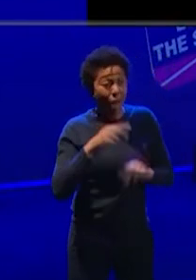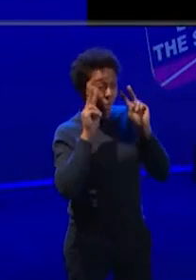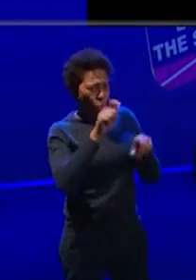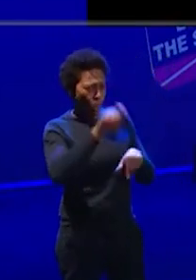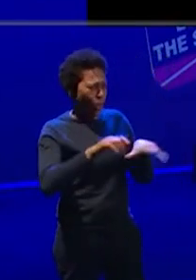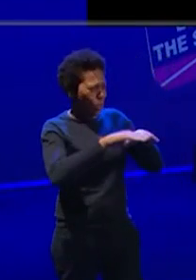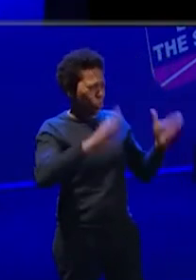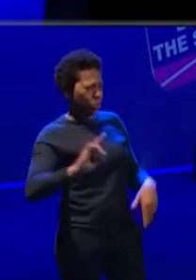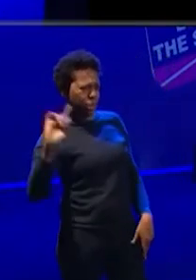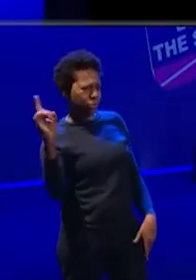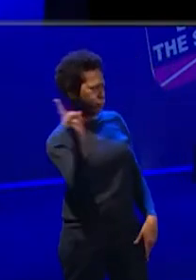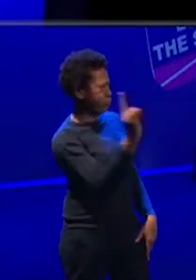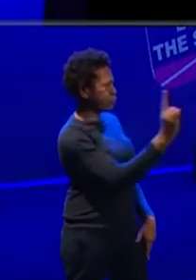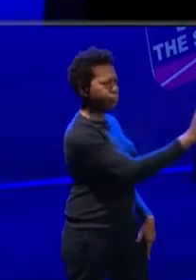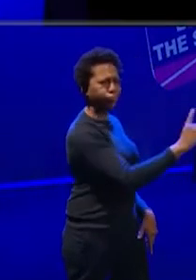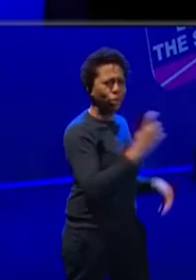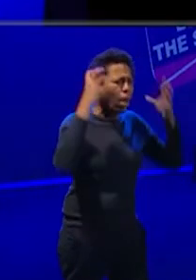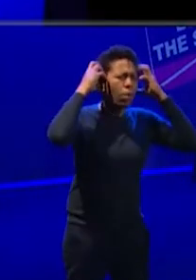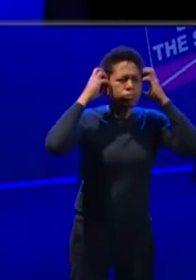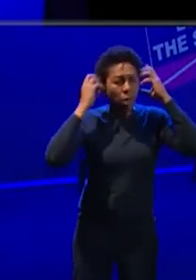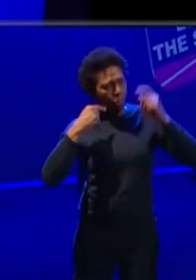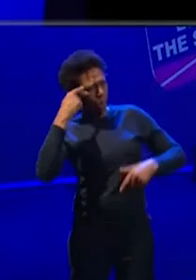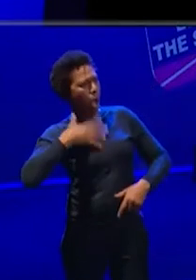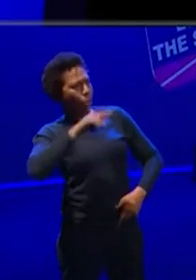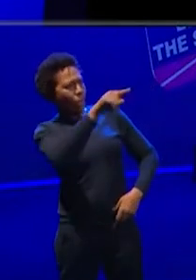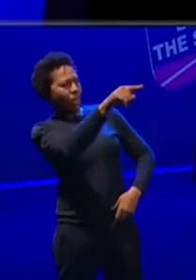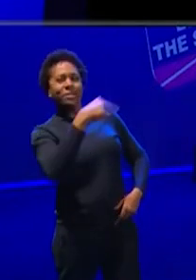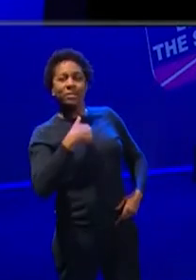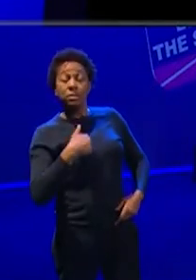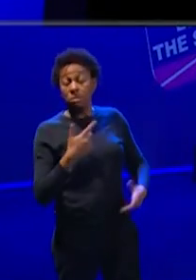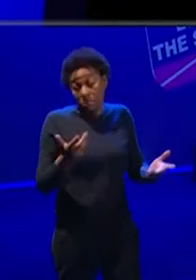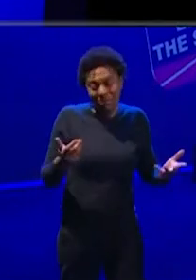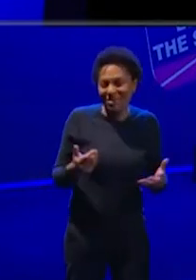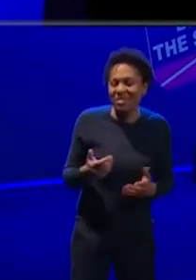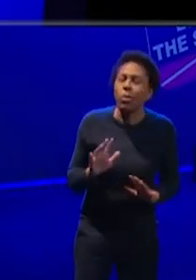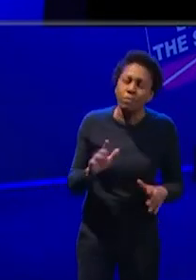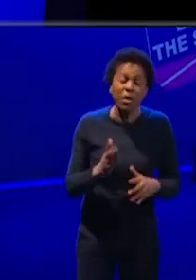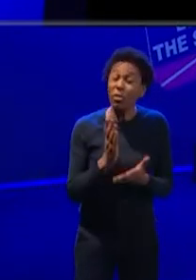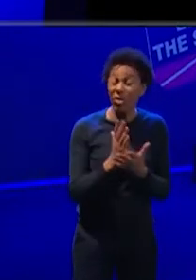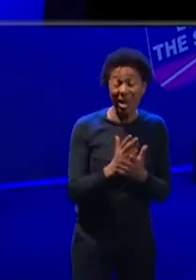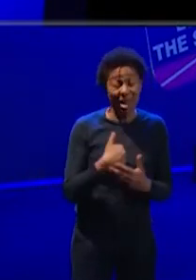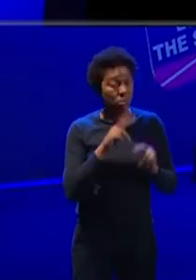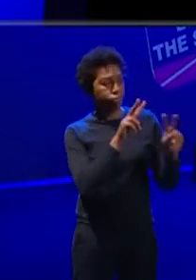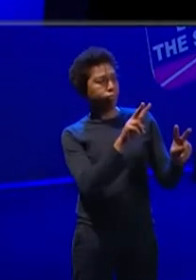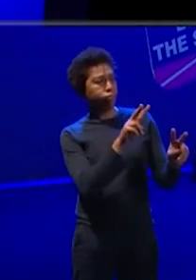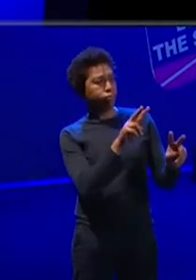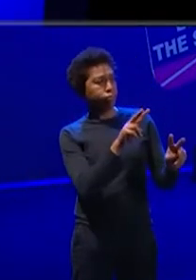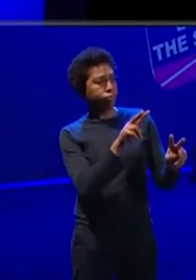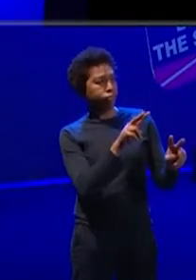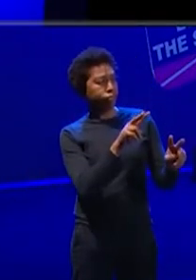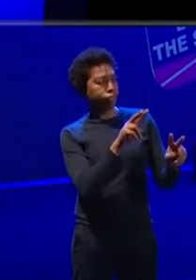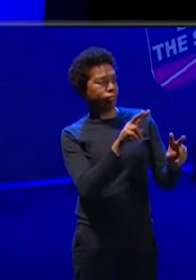No, it's just being part of this industry, there's, like what's been repeated, there's some magic to it. When it works,